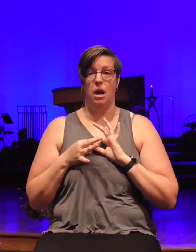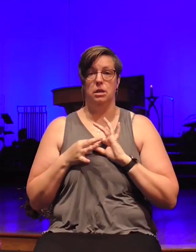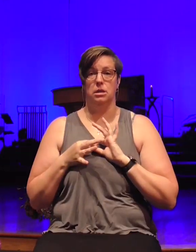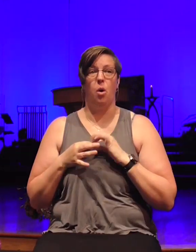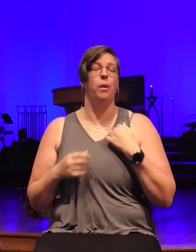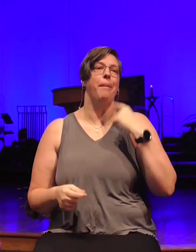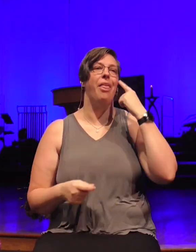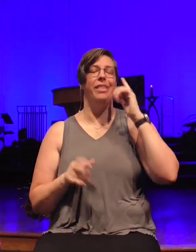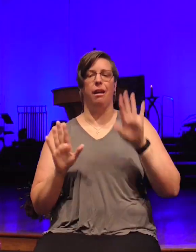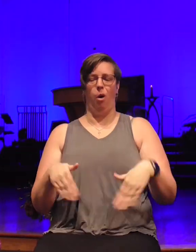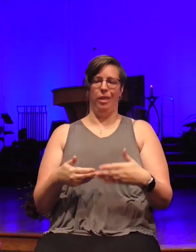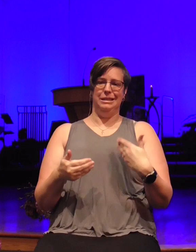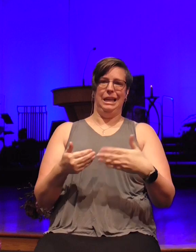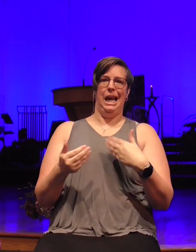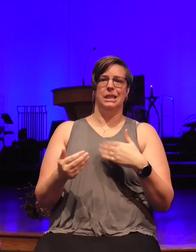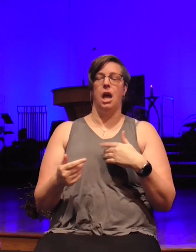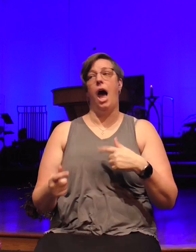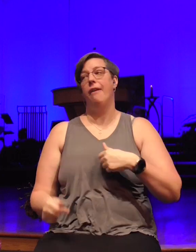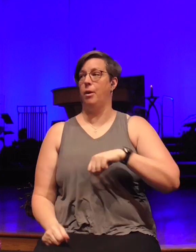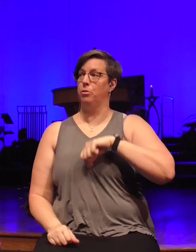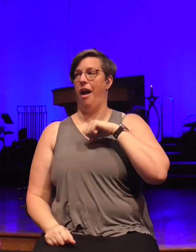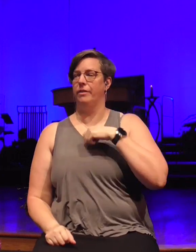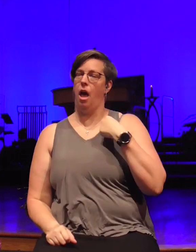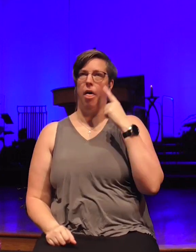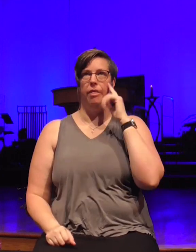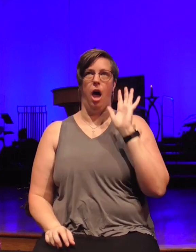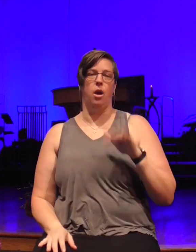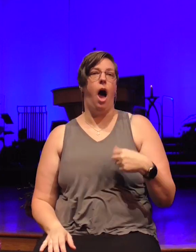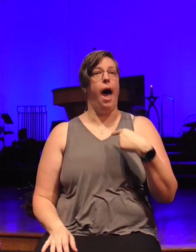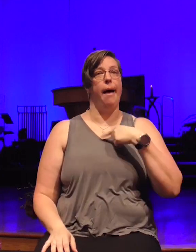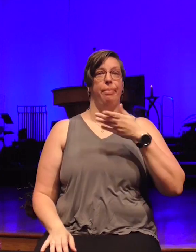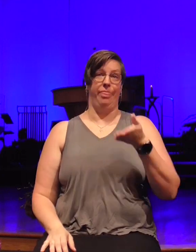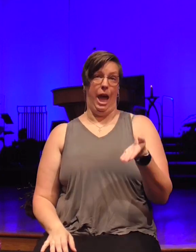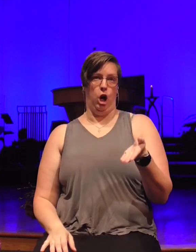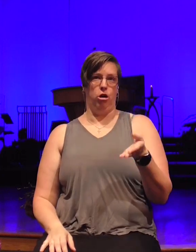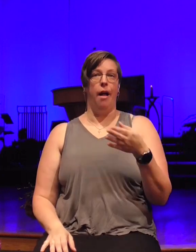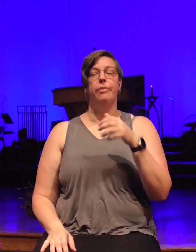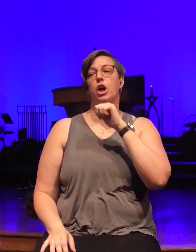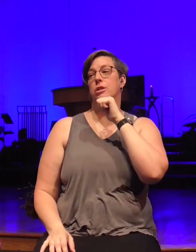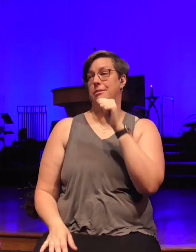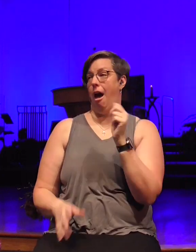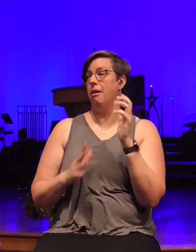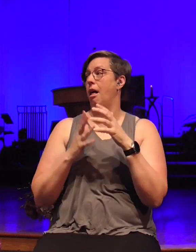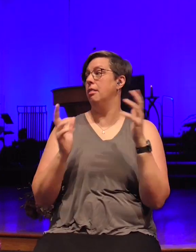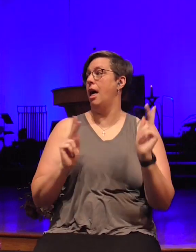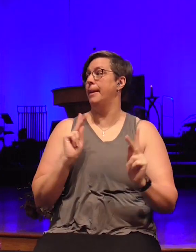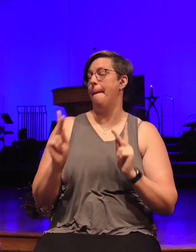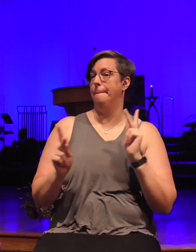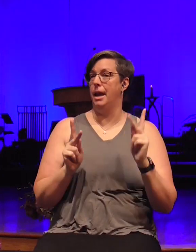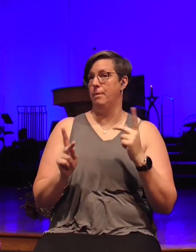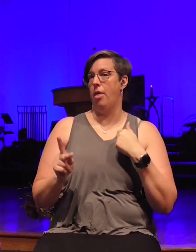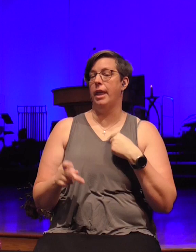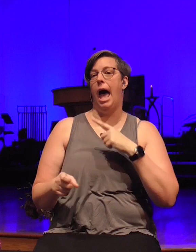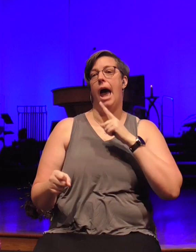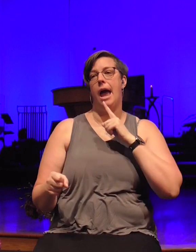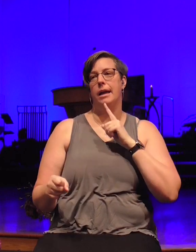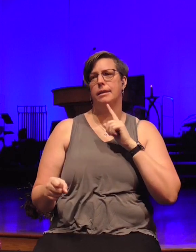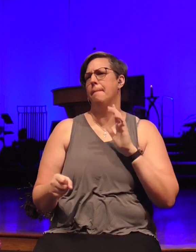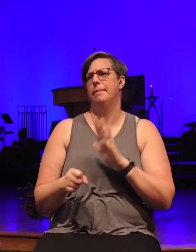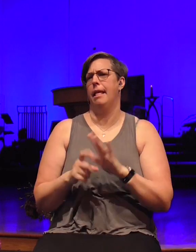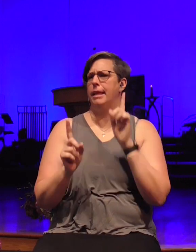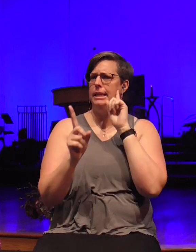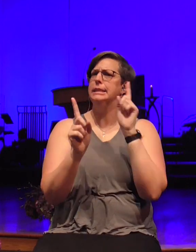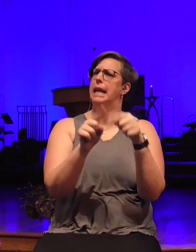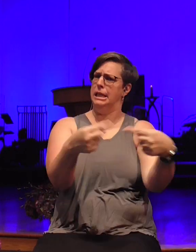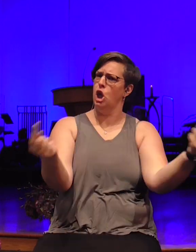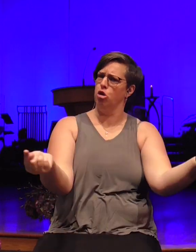I have many times pridefully thought, well, I'm there. There's not a lot of people that I completely disagree with like